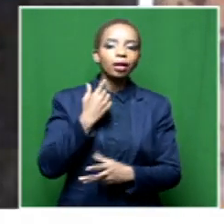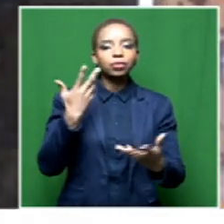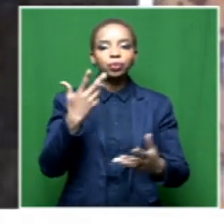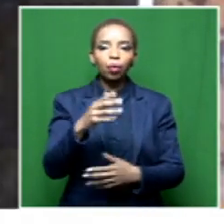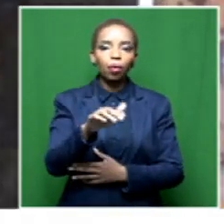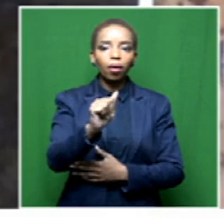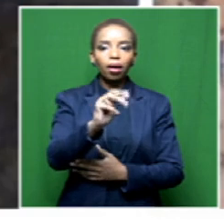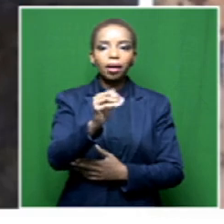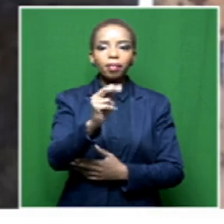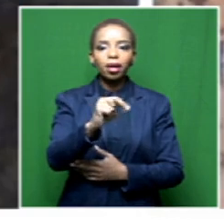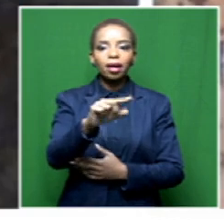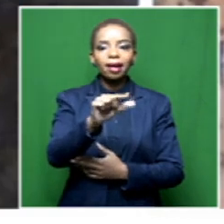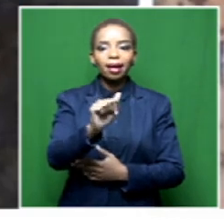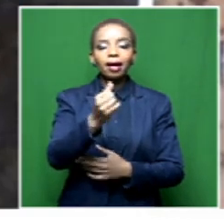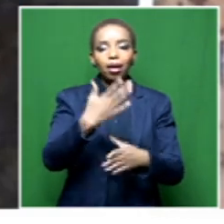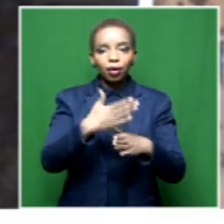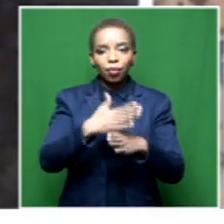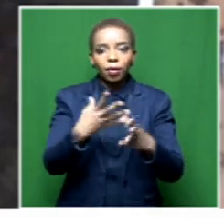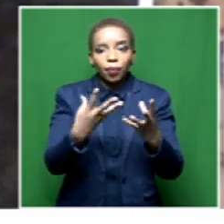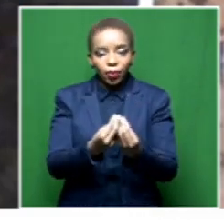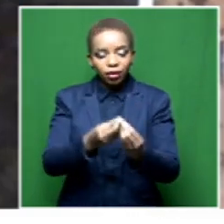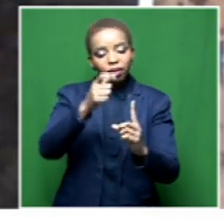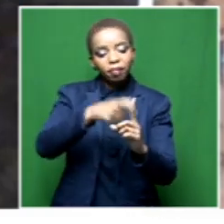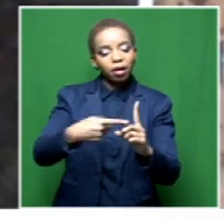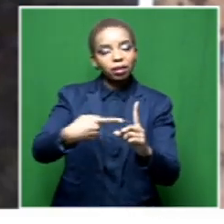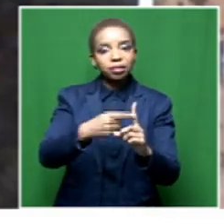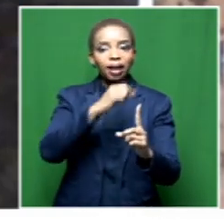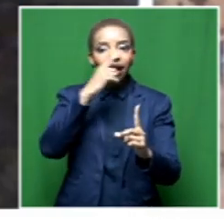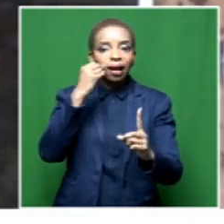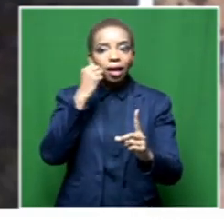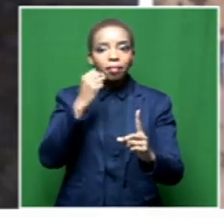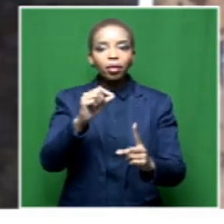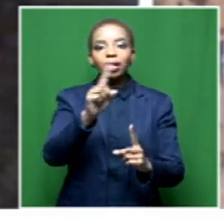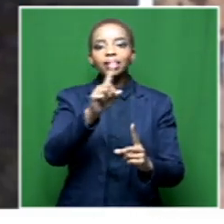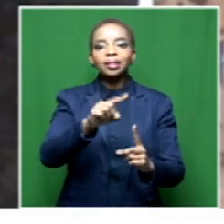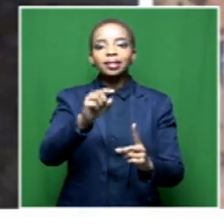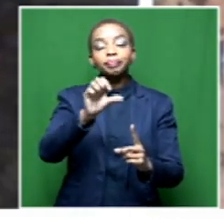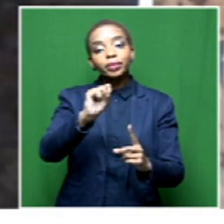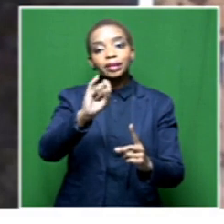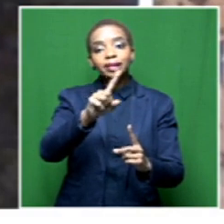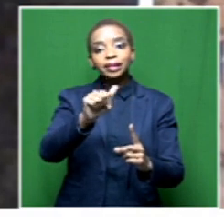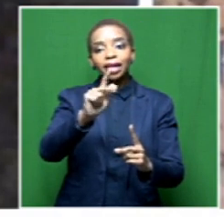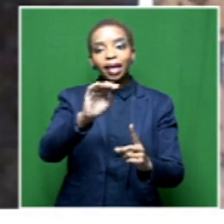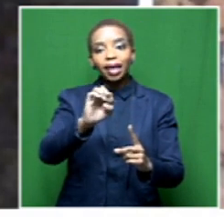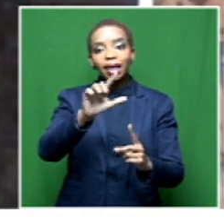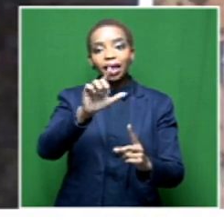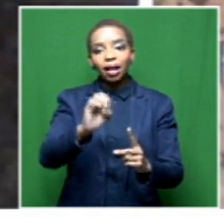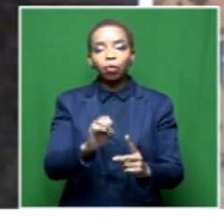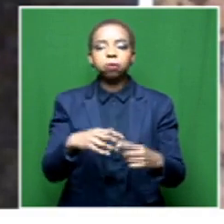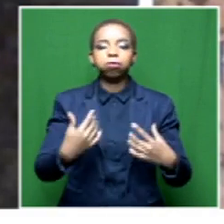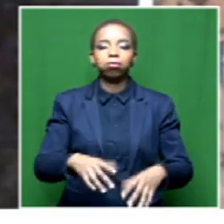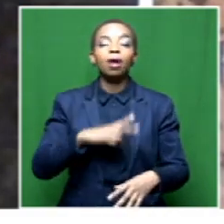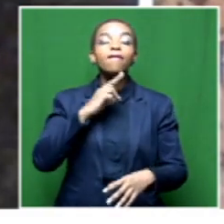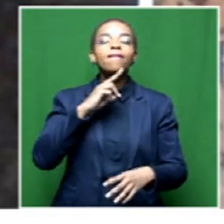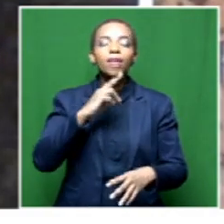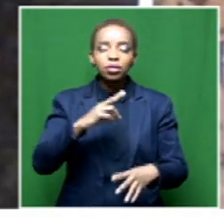Nomculo. Her real name is Sizakele. So I heard her voice. She's got a very beautiful voice. And as a music